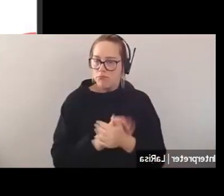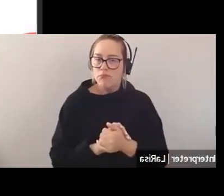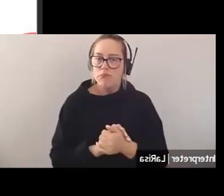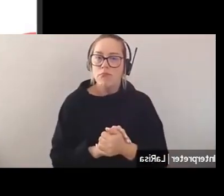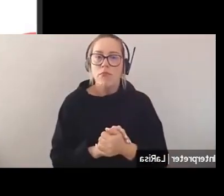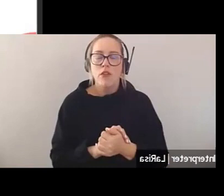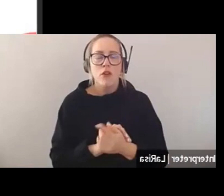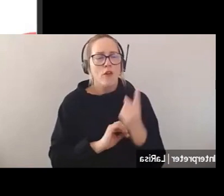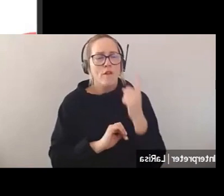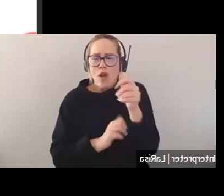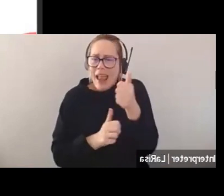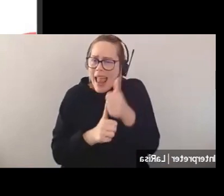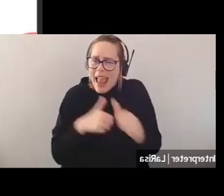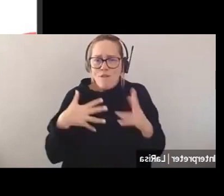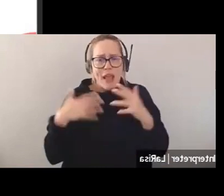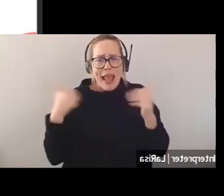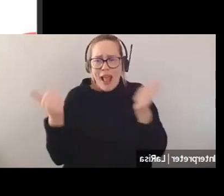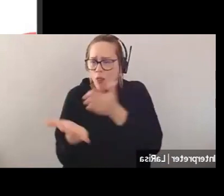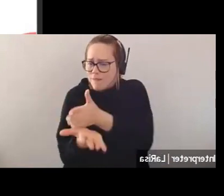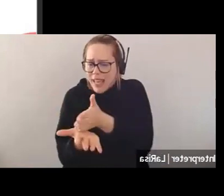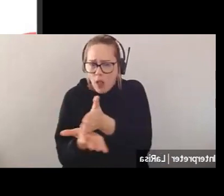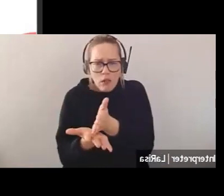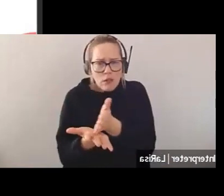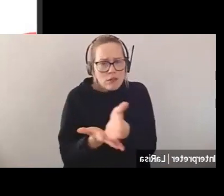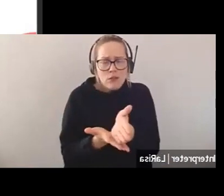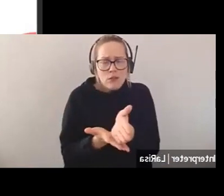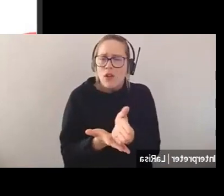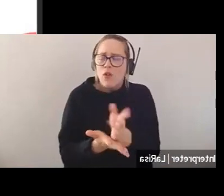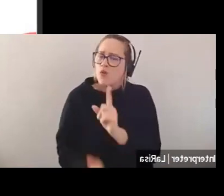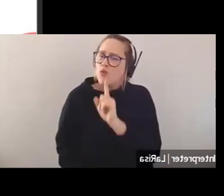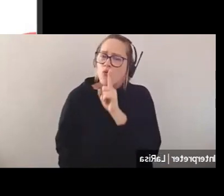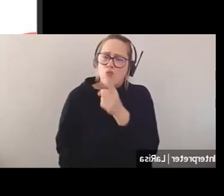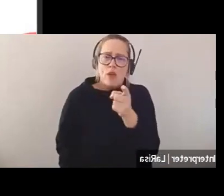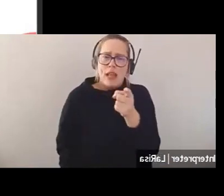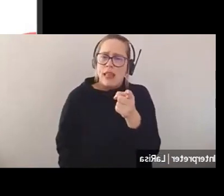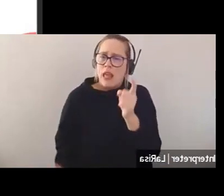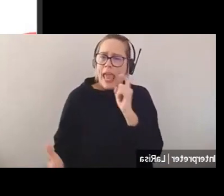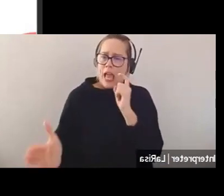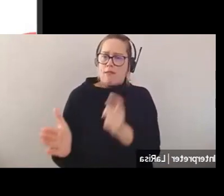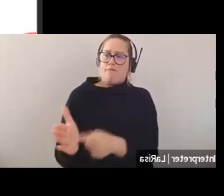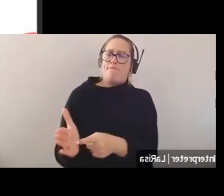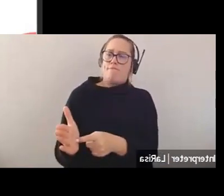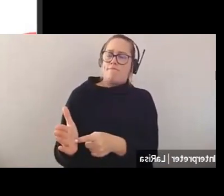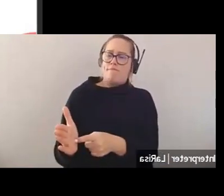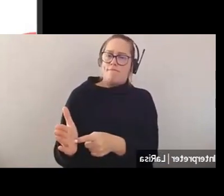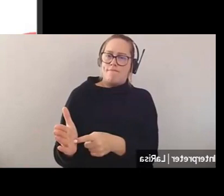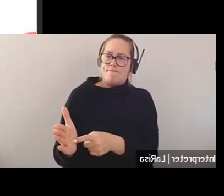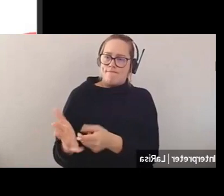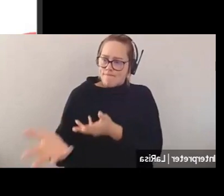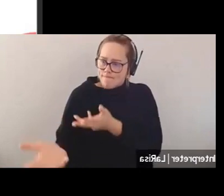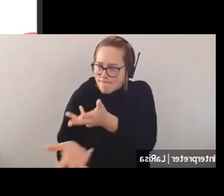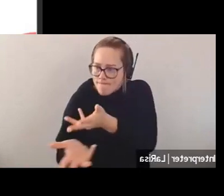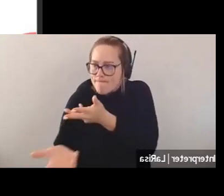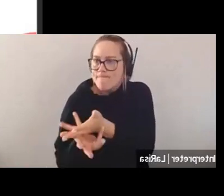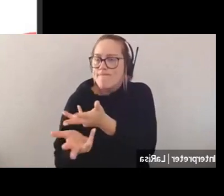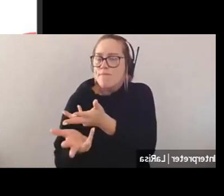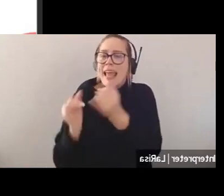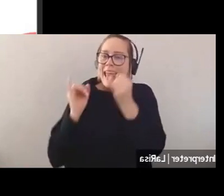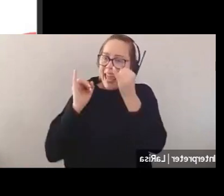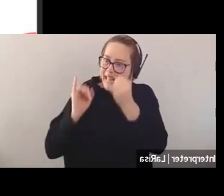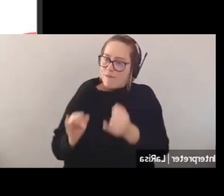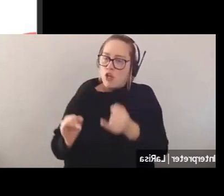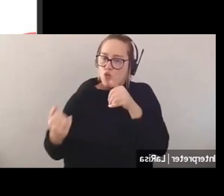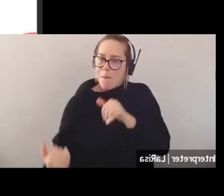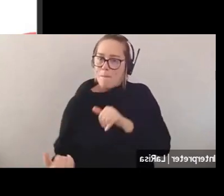individual with nutrition, as with every health field. I think we really